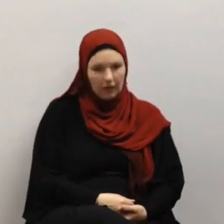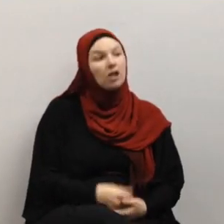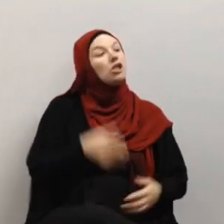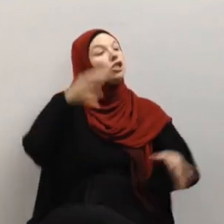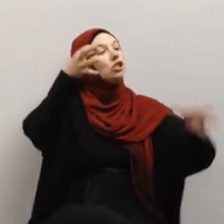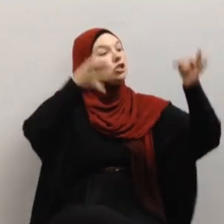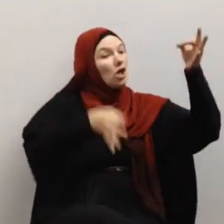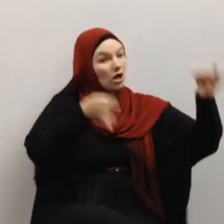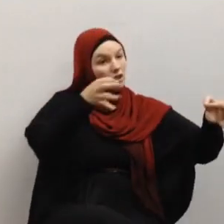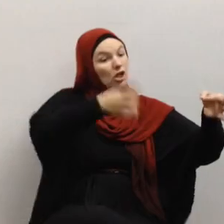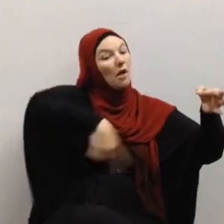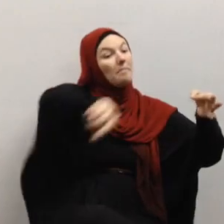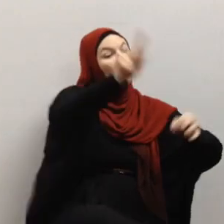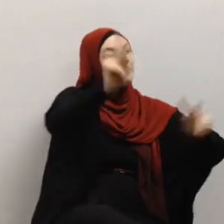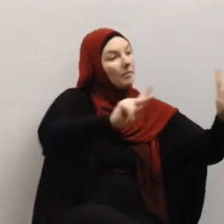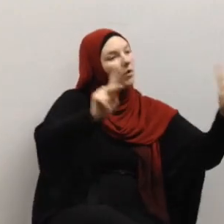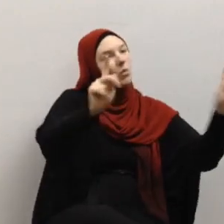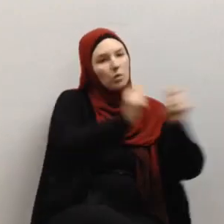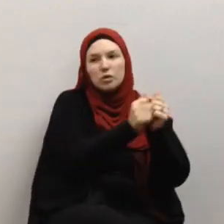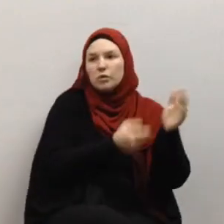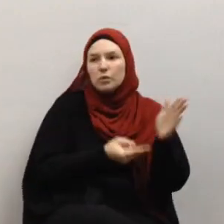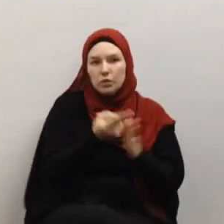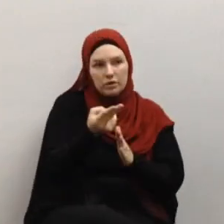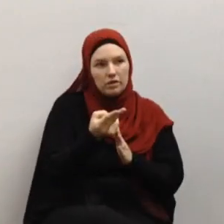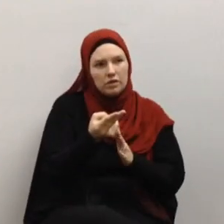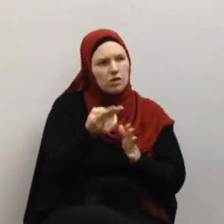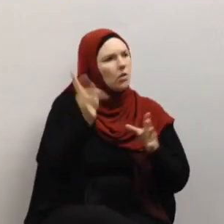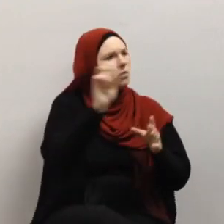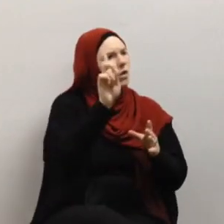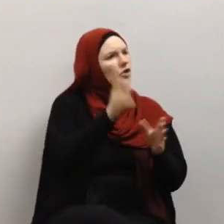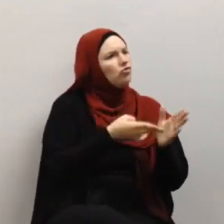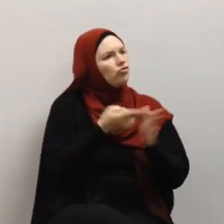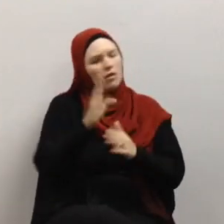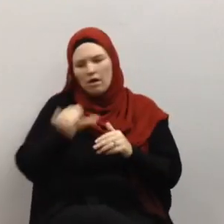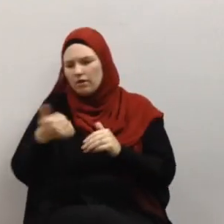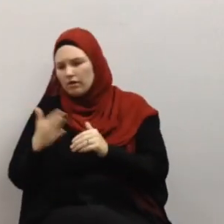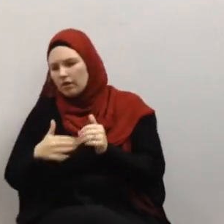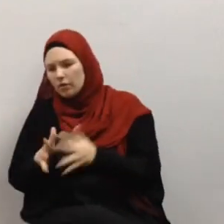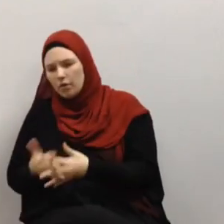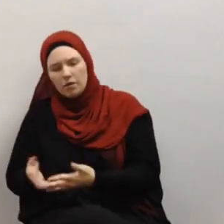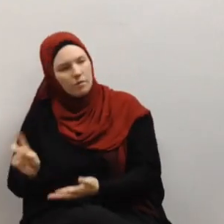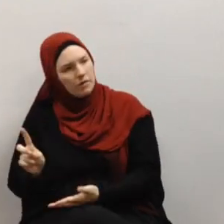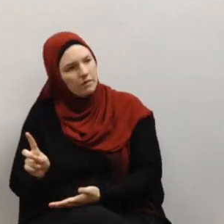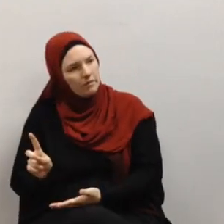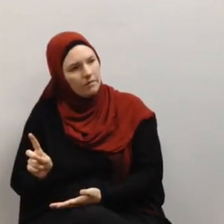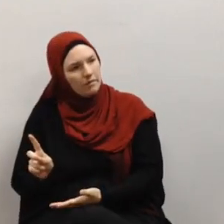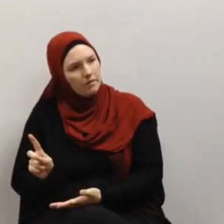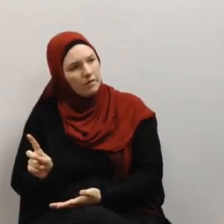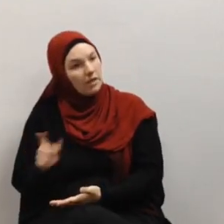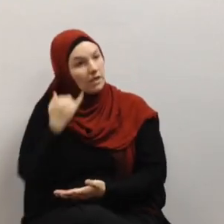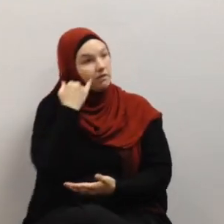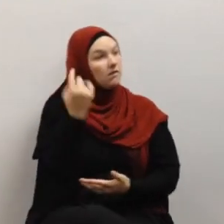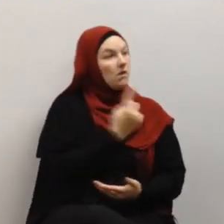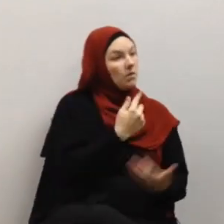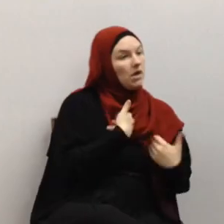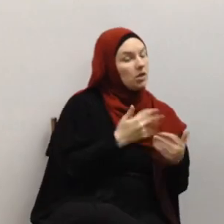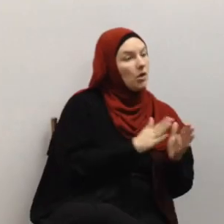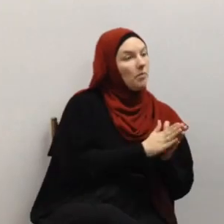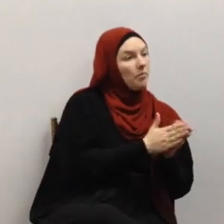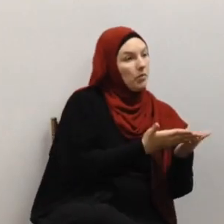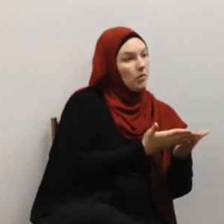truth. Where is truth other than the Quran? If somebody has a book that has better guidance, show it to